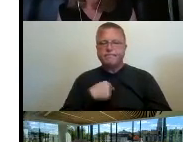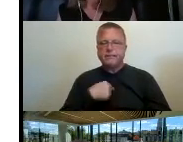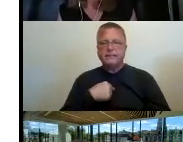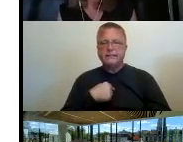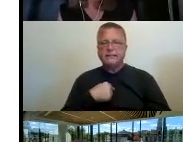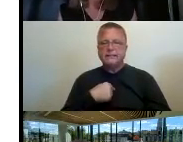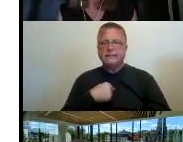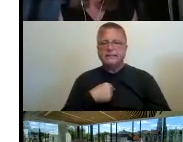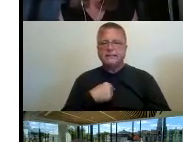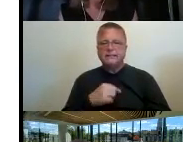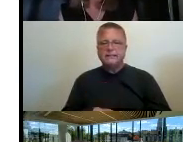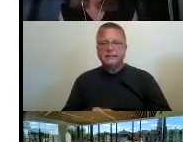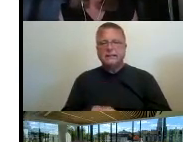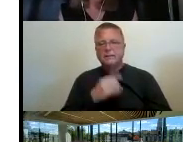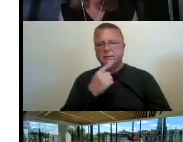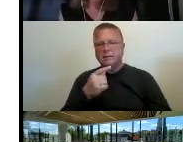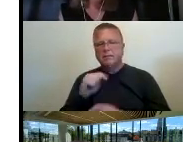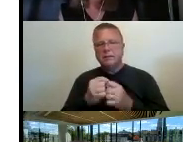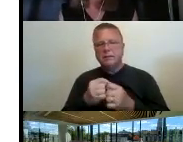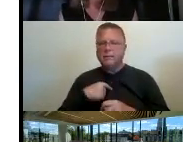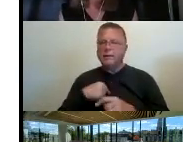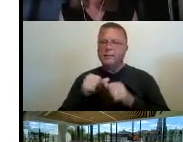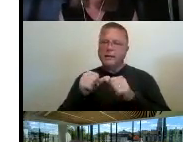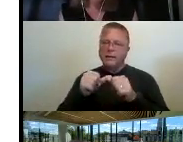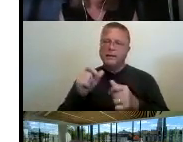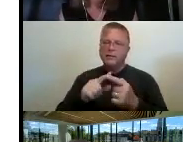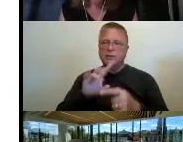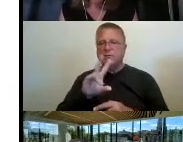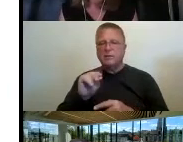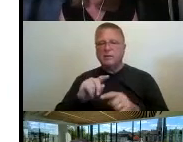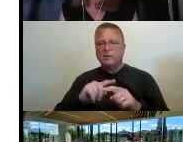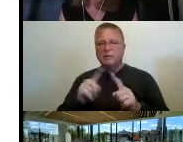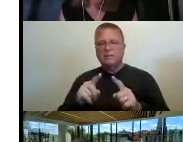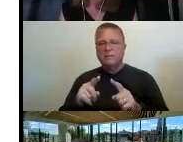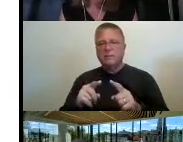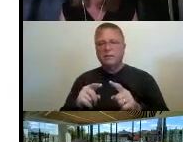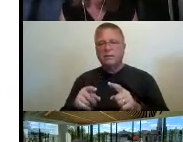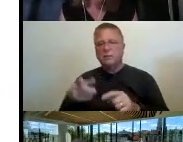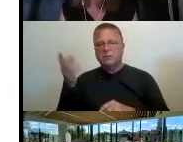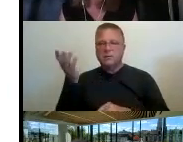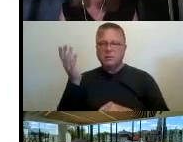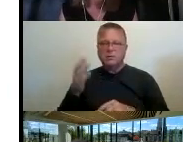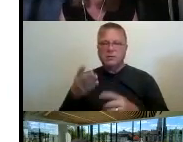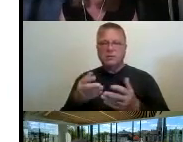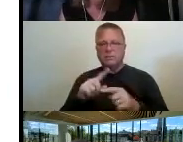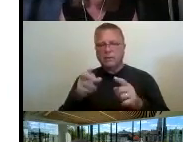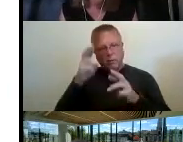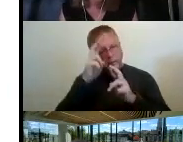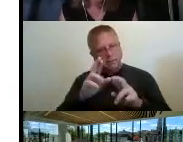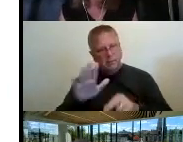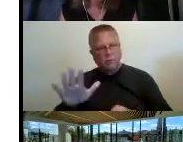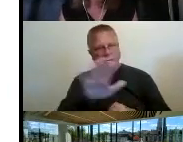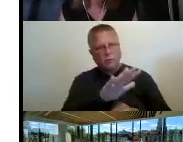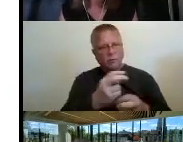I don't want to speak for the whole team. I'm happy to keep going until 7:30 because we prattled on too long here. I want to be respectful of your